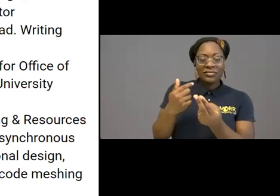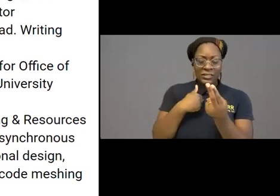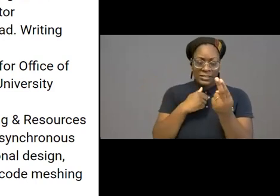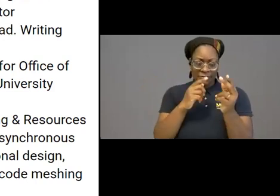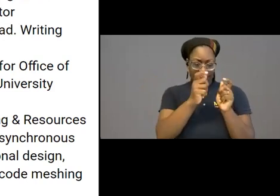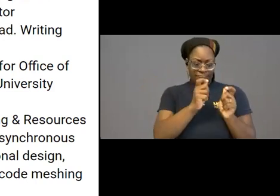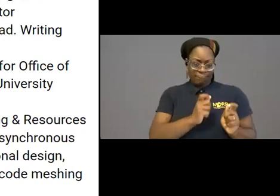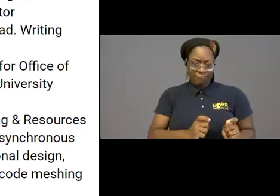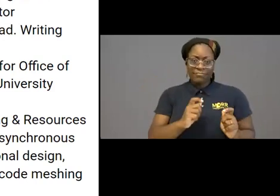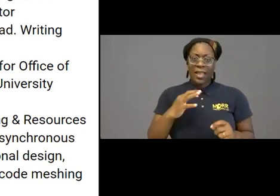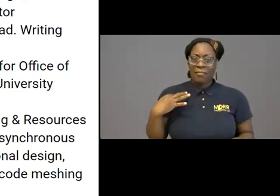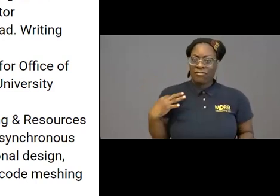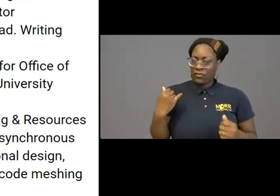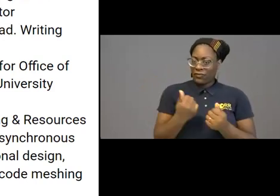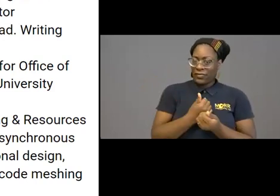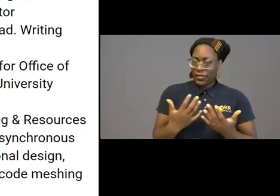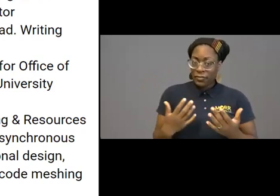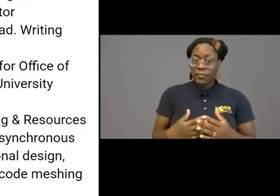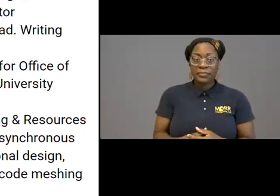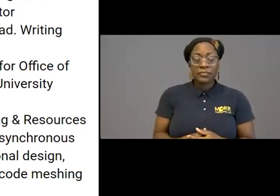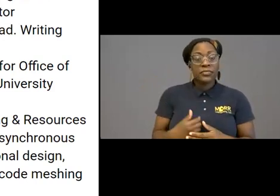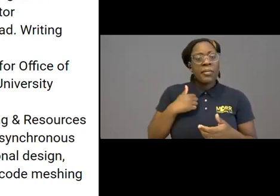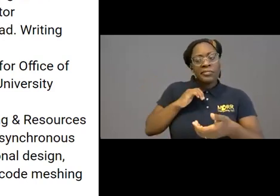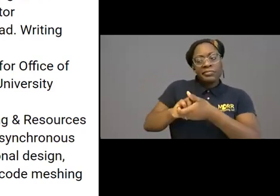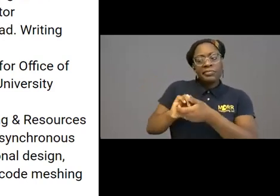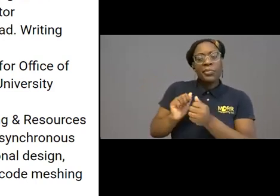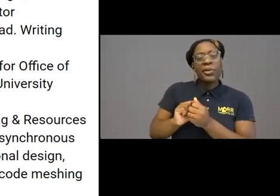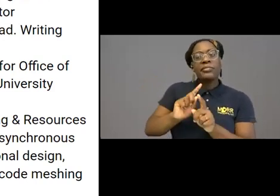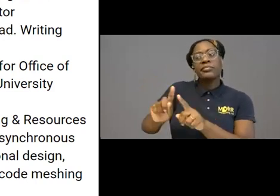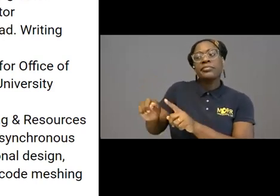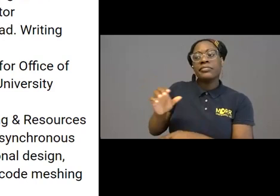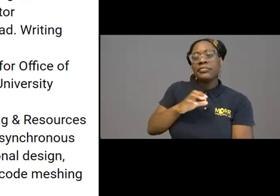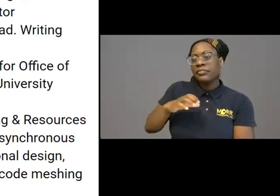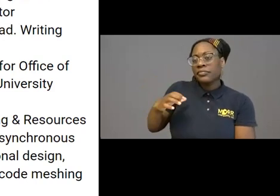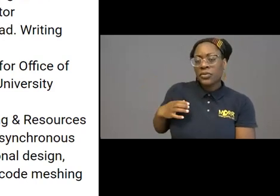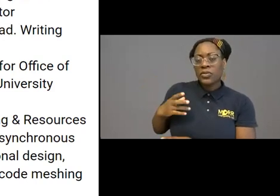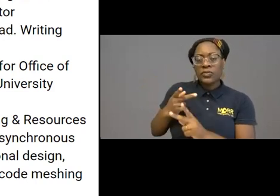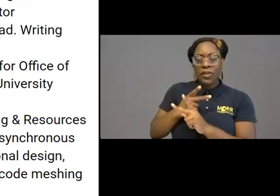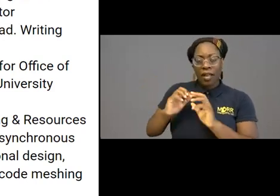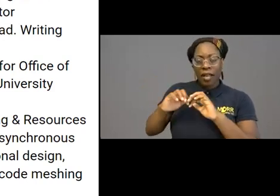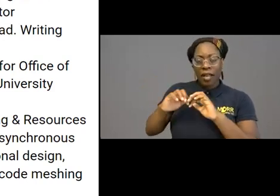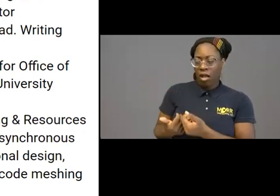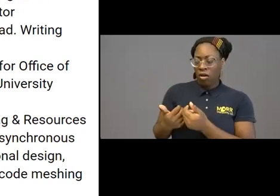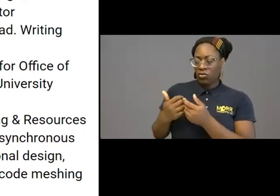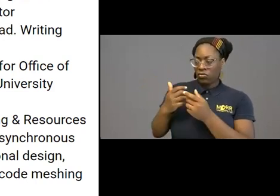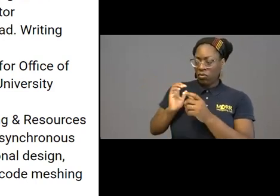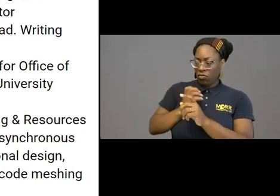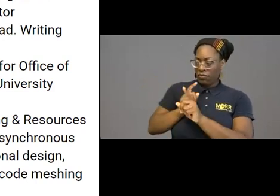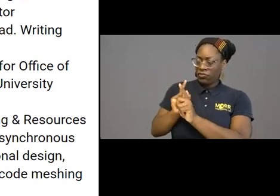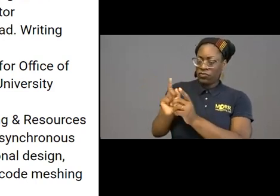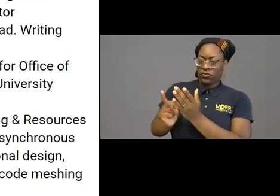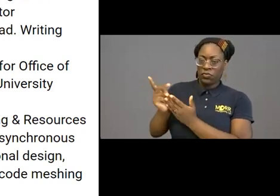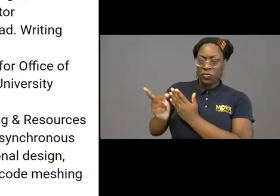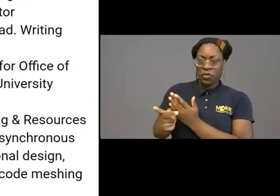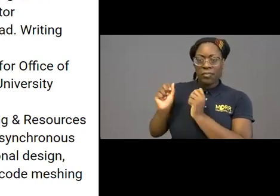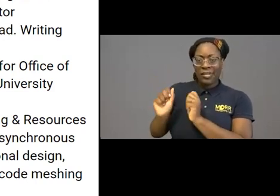with our committee members to re-envision our OWCA mentor matching into a group mentoring program. Registration for that is also